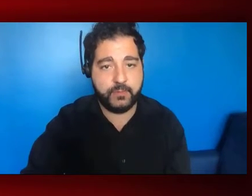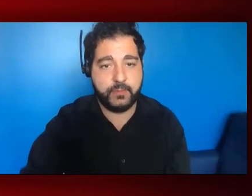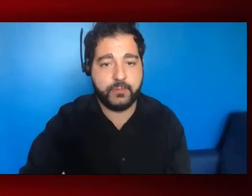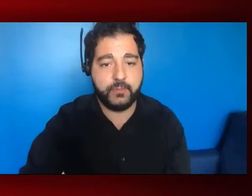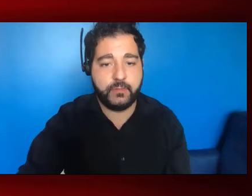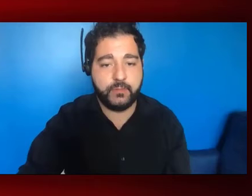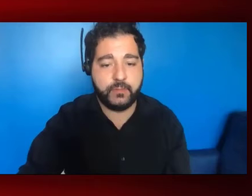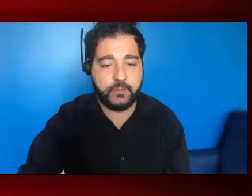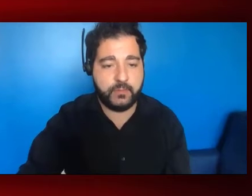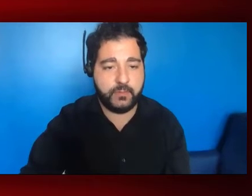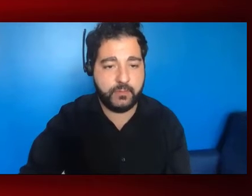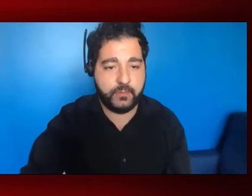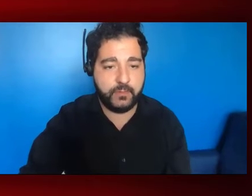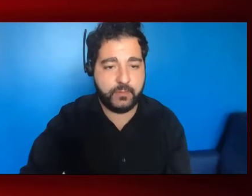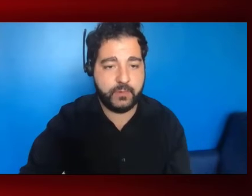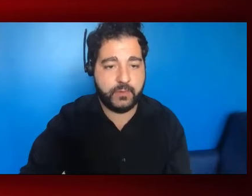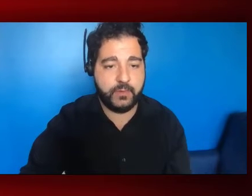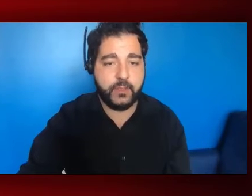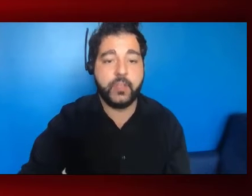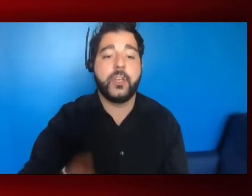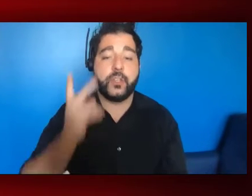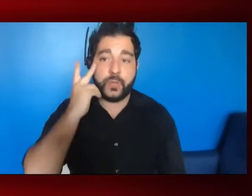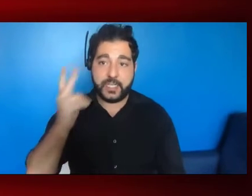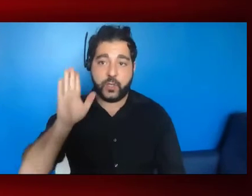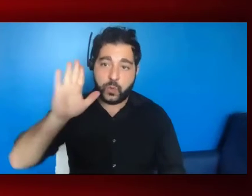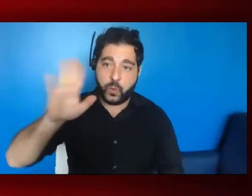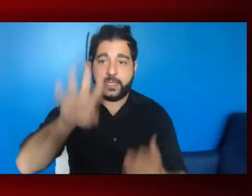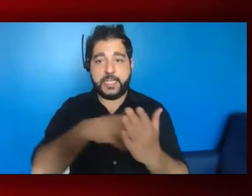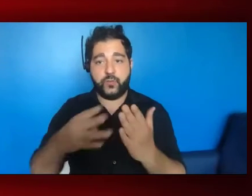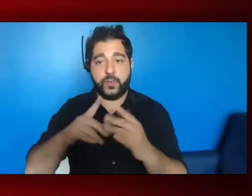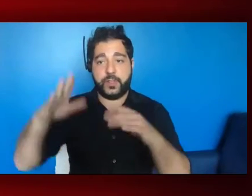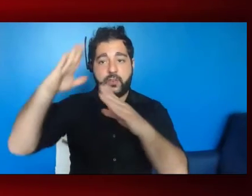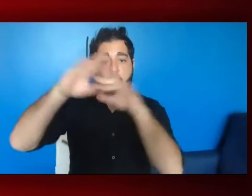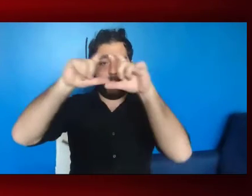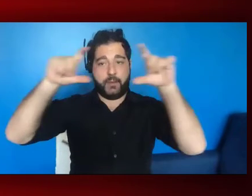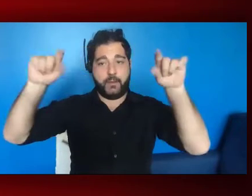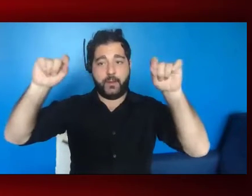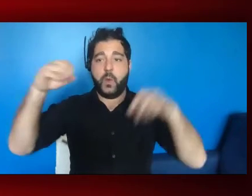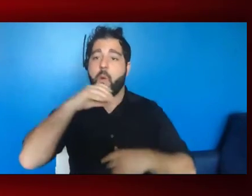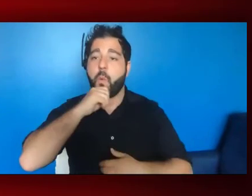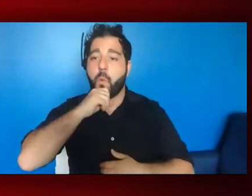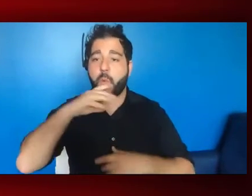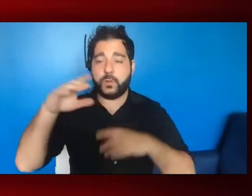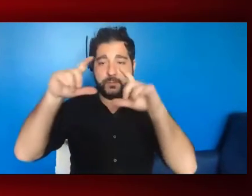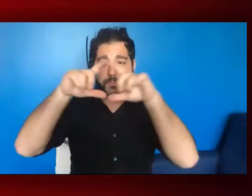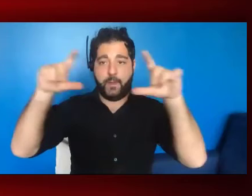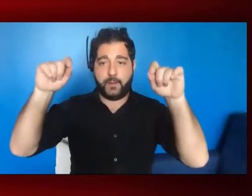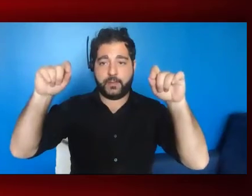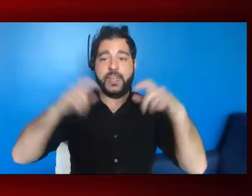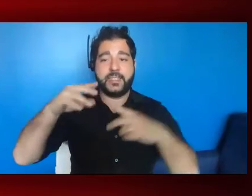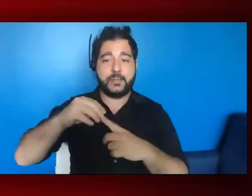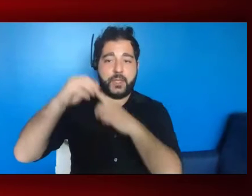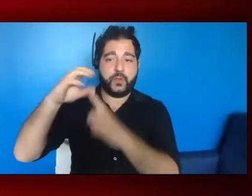and right at the top of that schedule is a bright orange box. That bright orange box has a special code